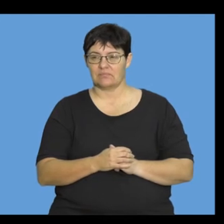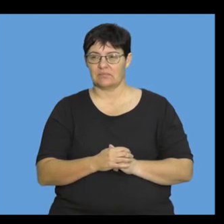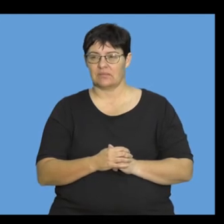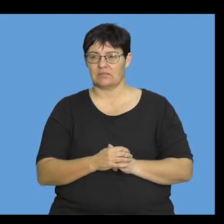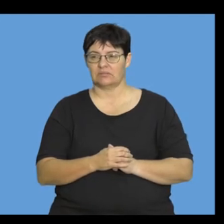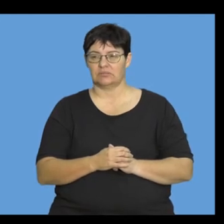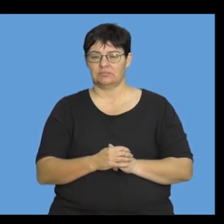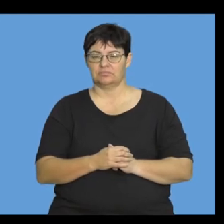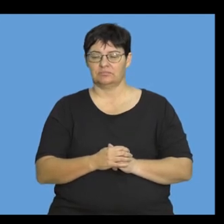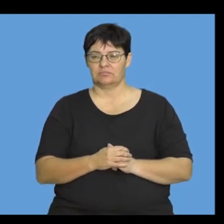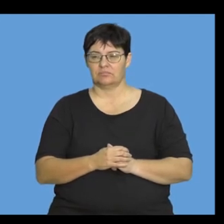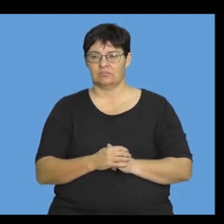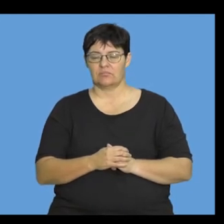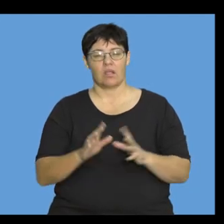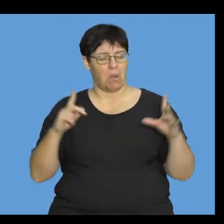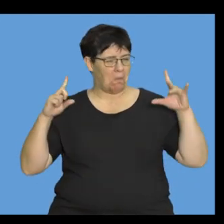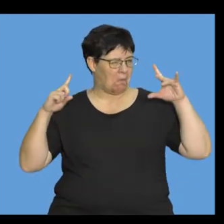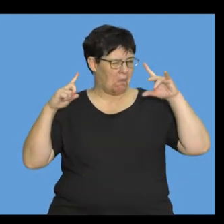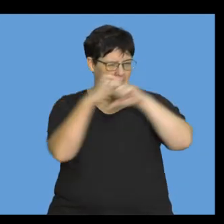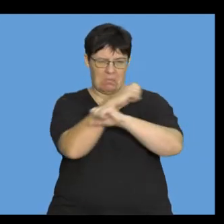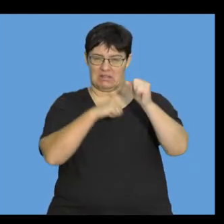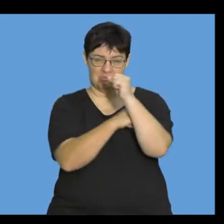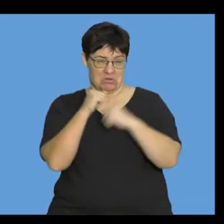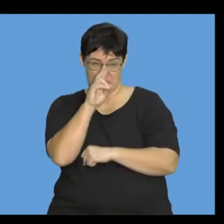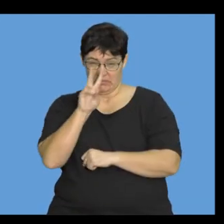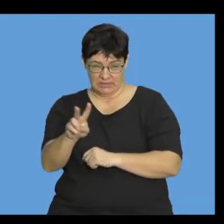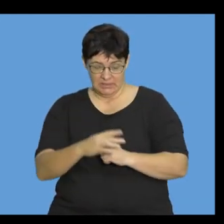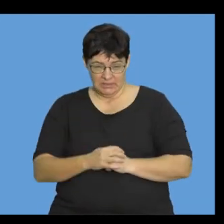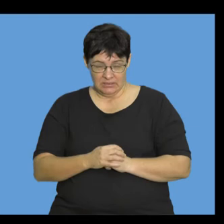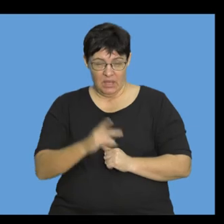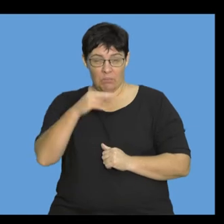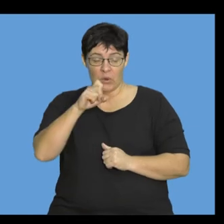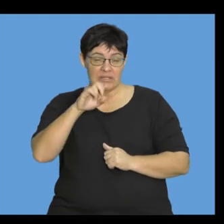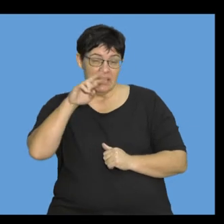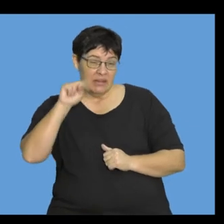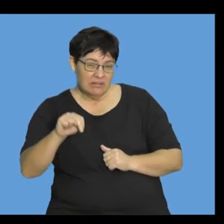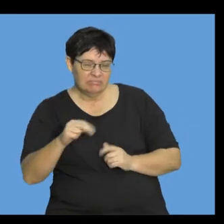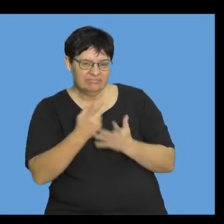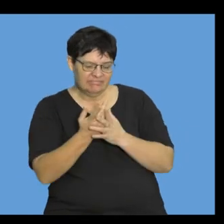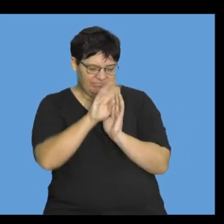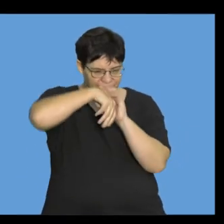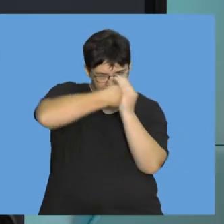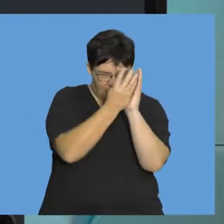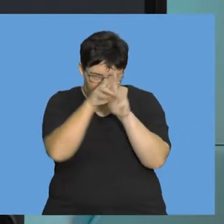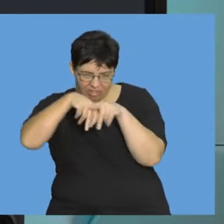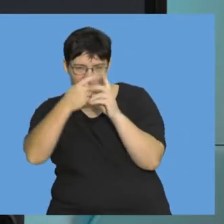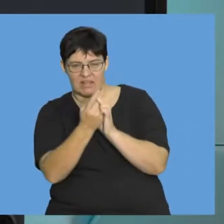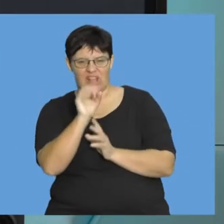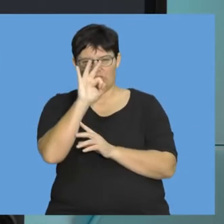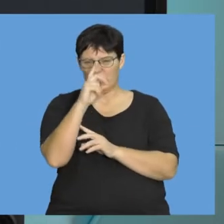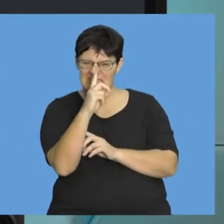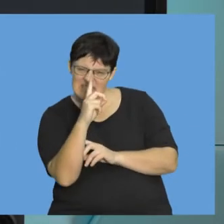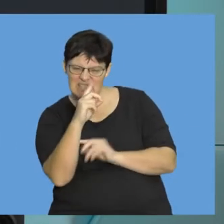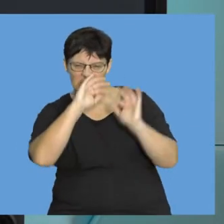quickly. All right, it's a really complex structure. Protein is, it's like twisted. It's